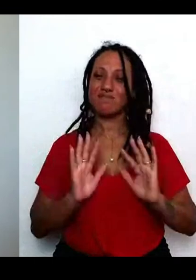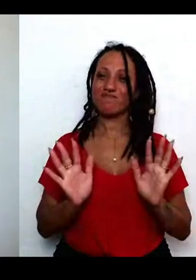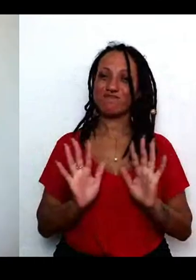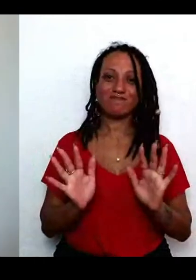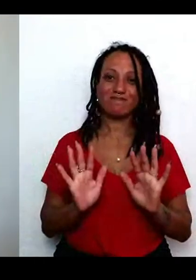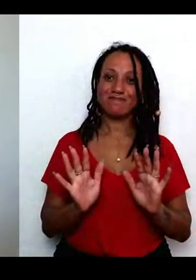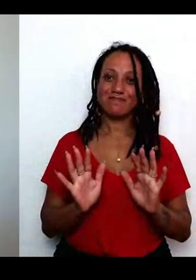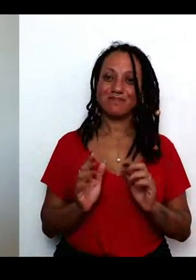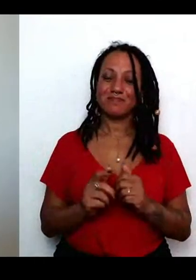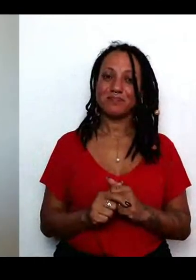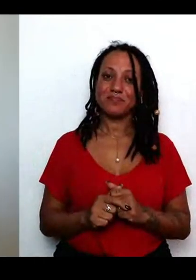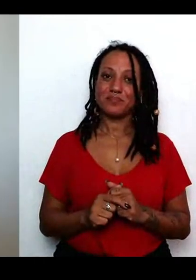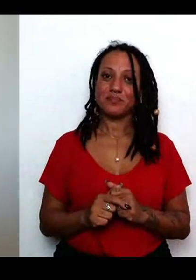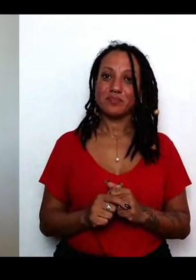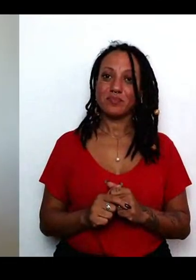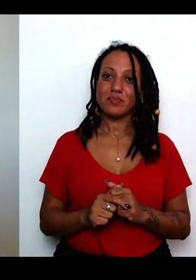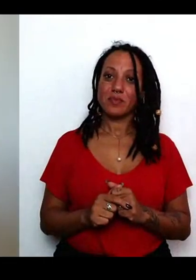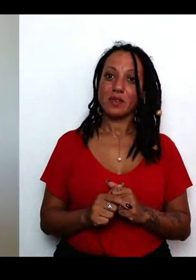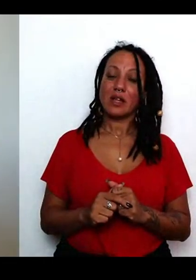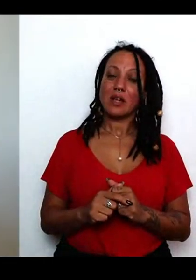us all